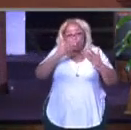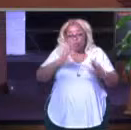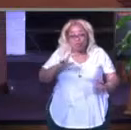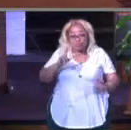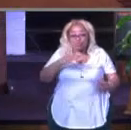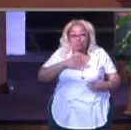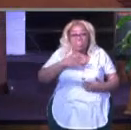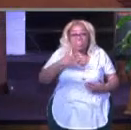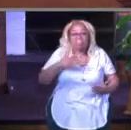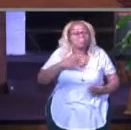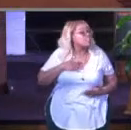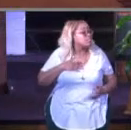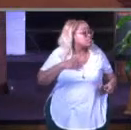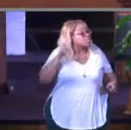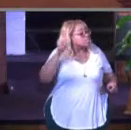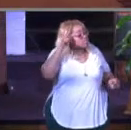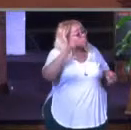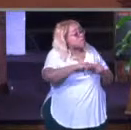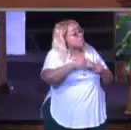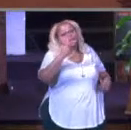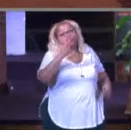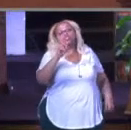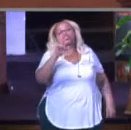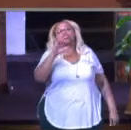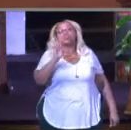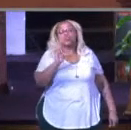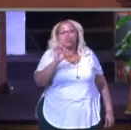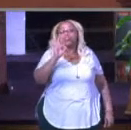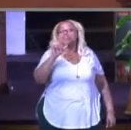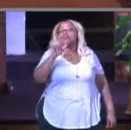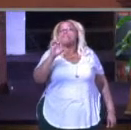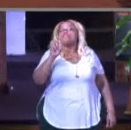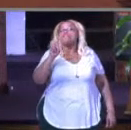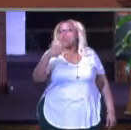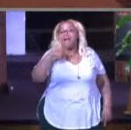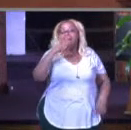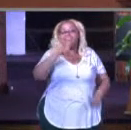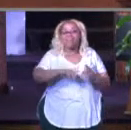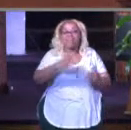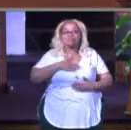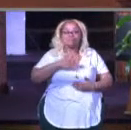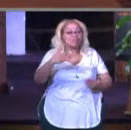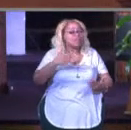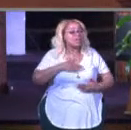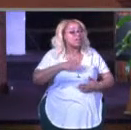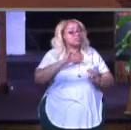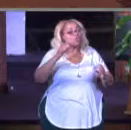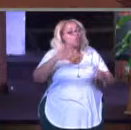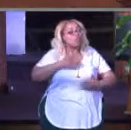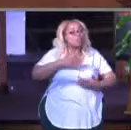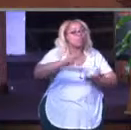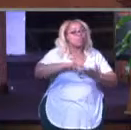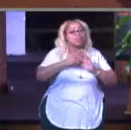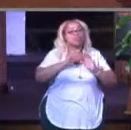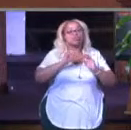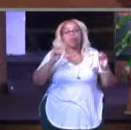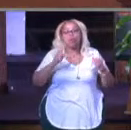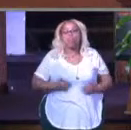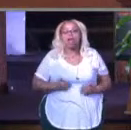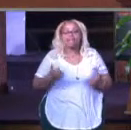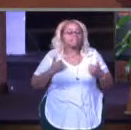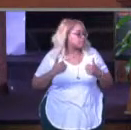you to breathe. Y'all remember George Floyd? I can't breathe. Because no breath means no